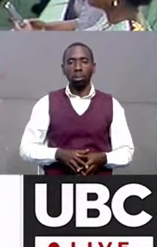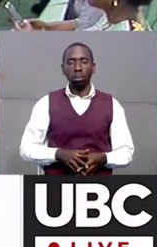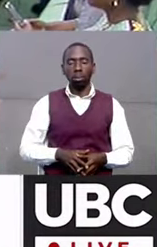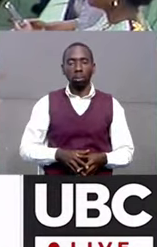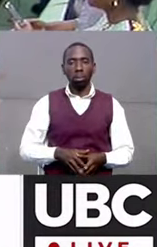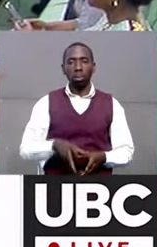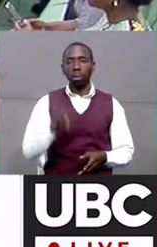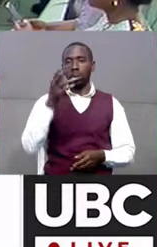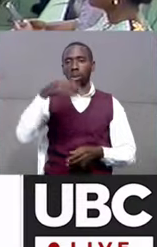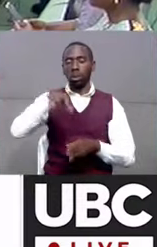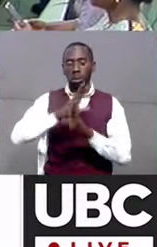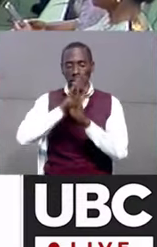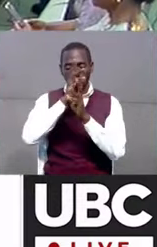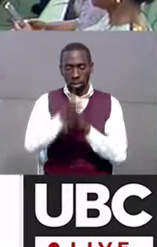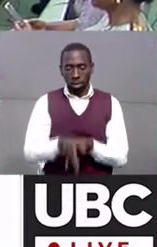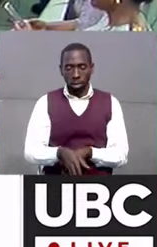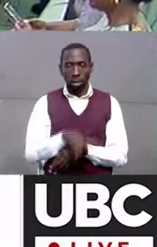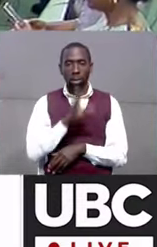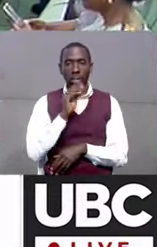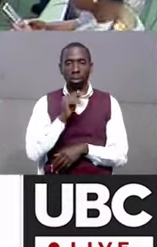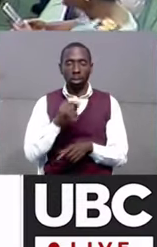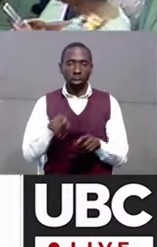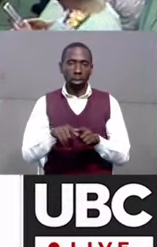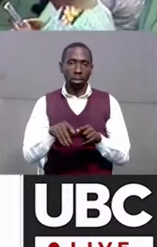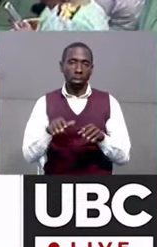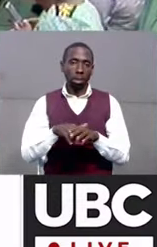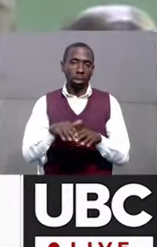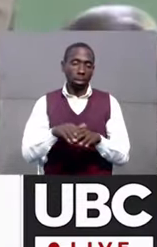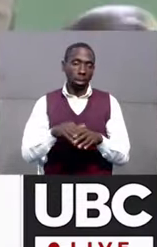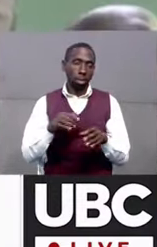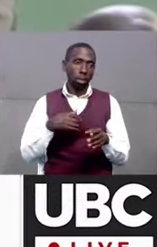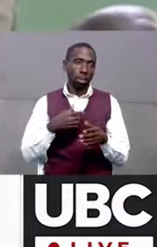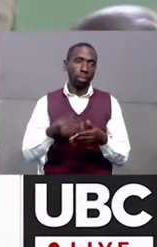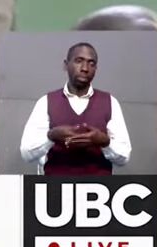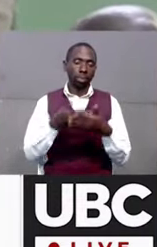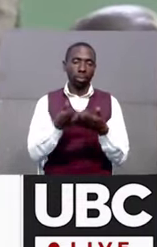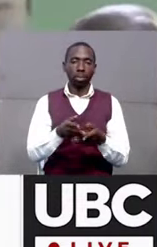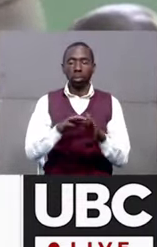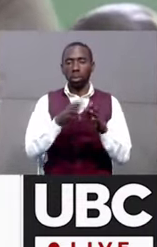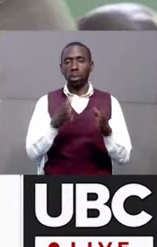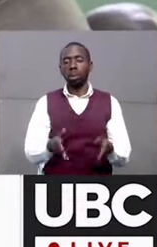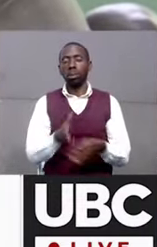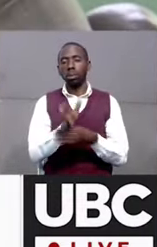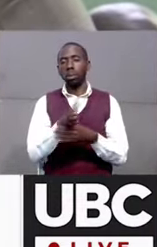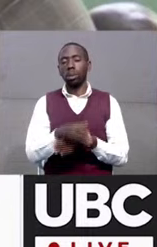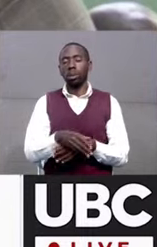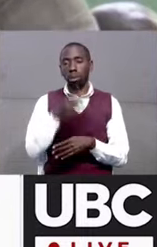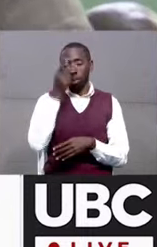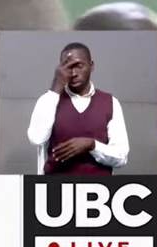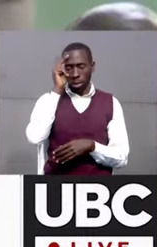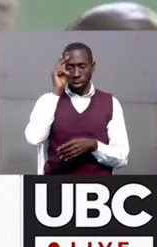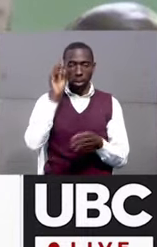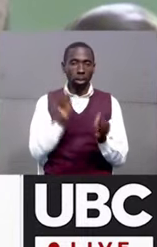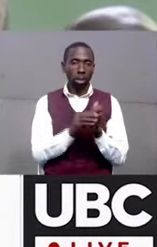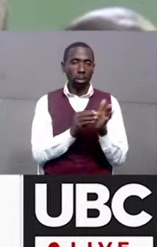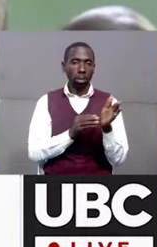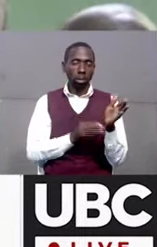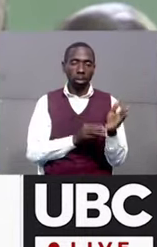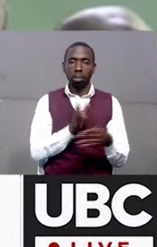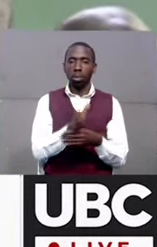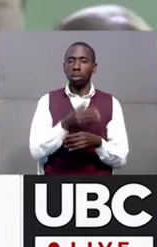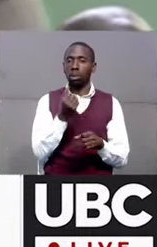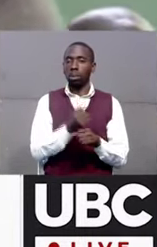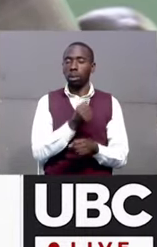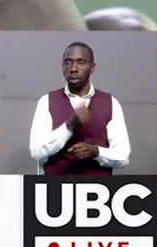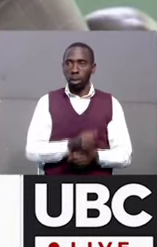Right, Honorable Speaker and members, I beg to lay on table the Ministerial Policy Statement for the Minister of Works,